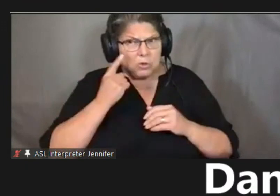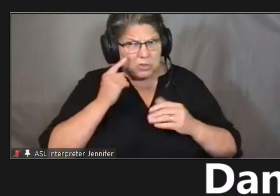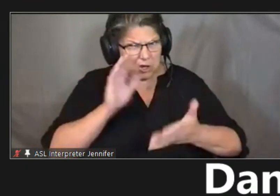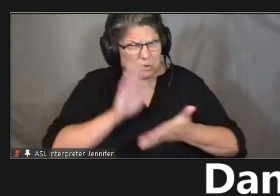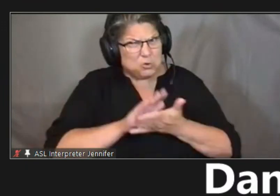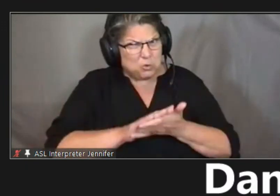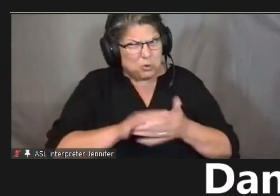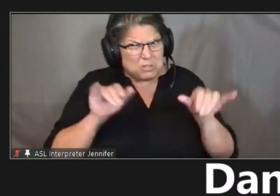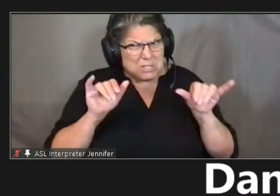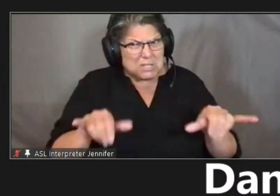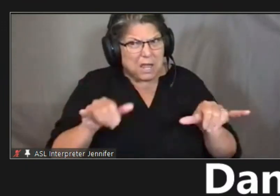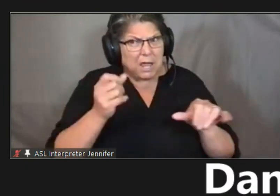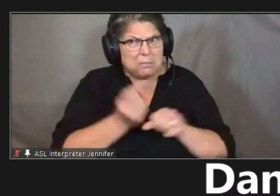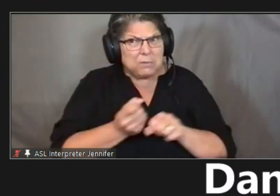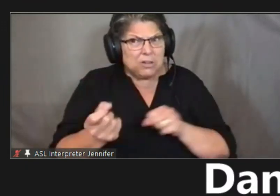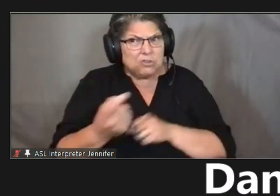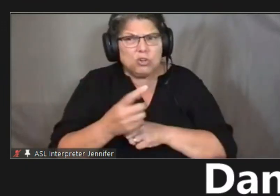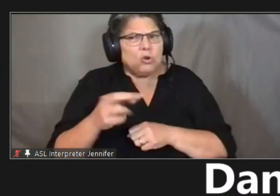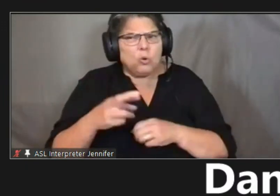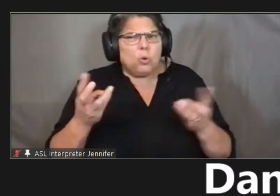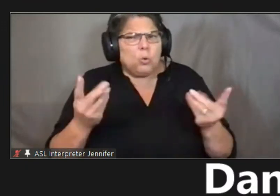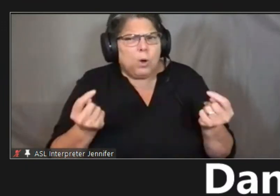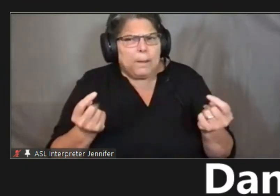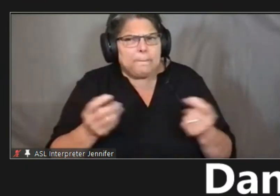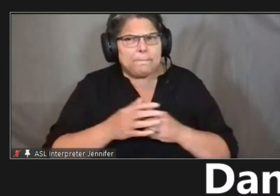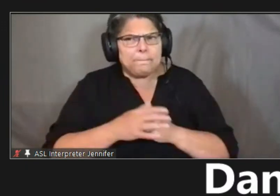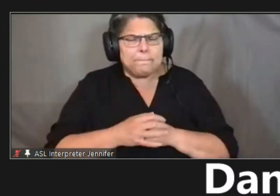that next year, or how do you think?